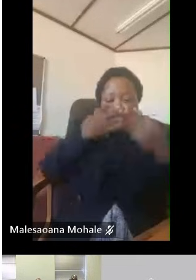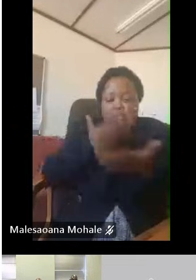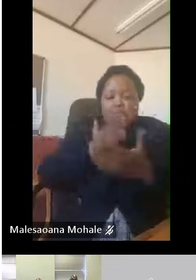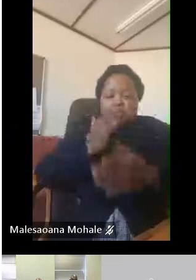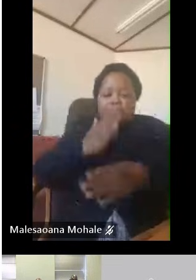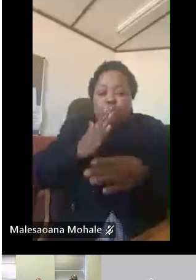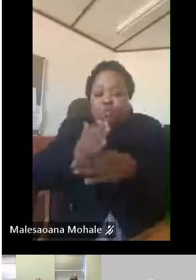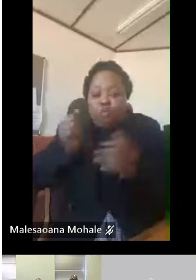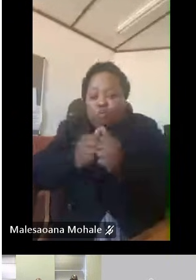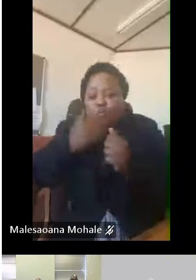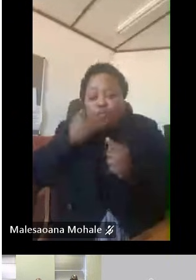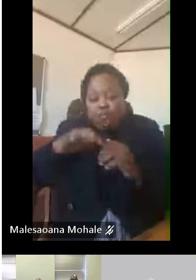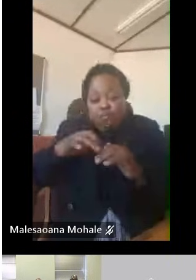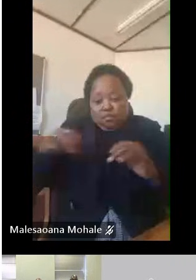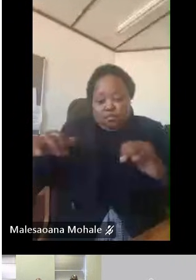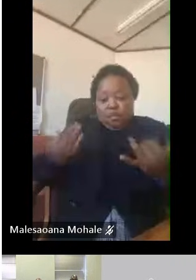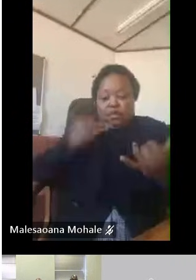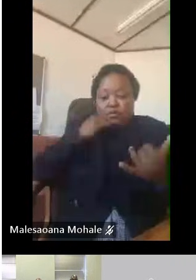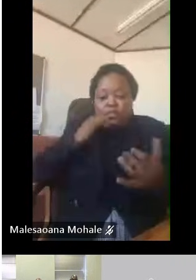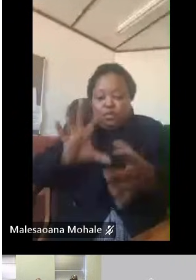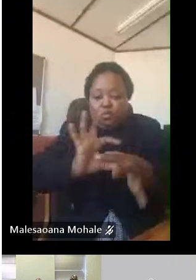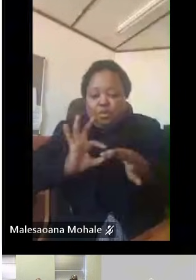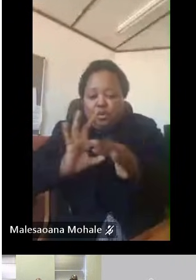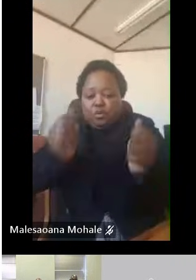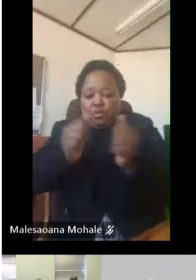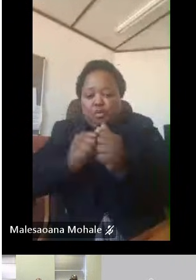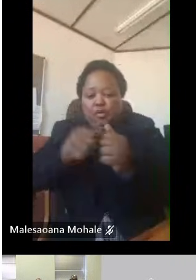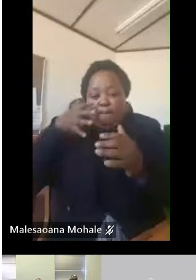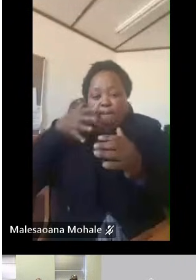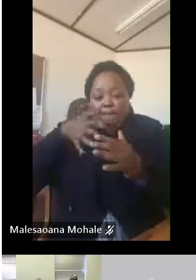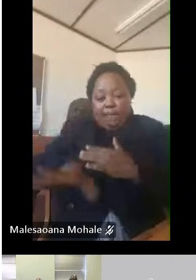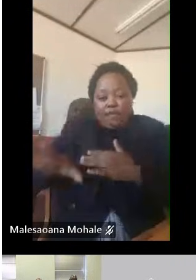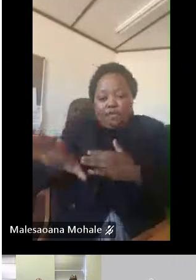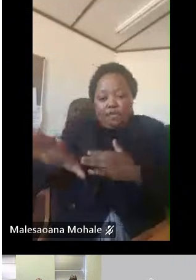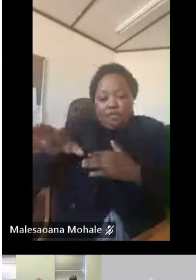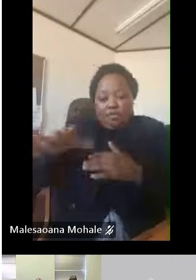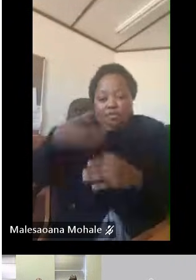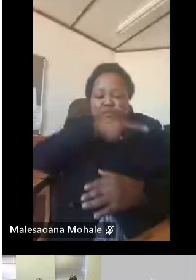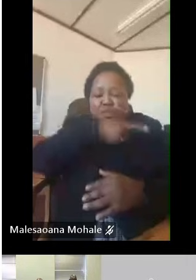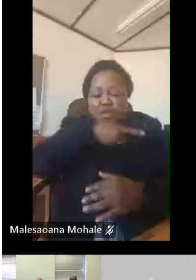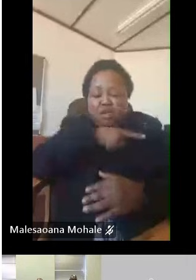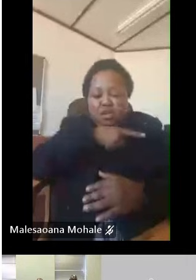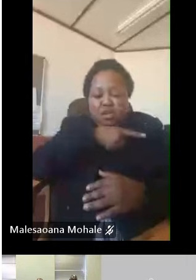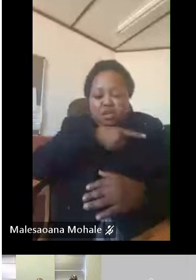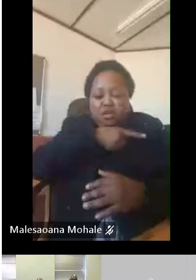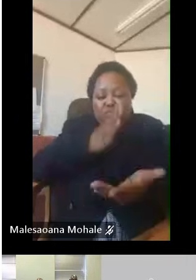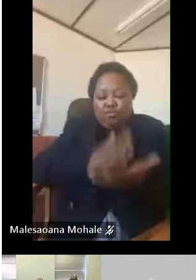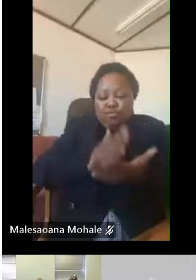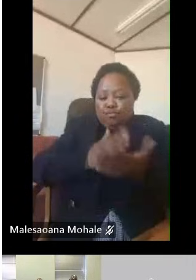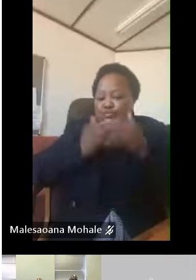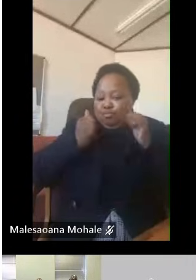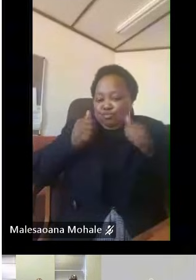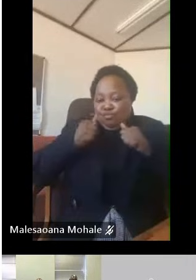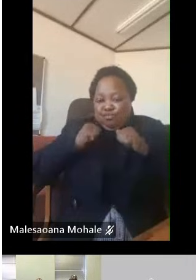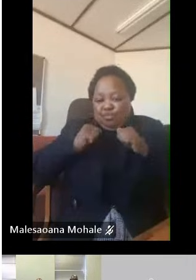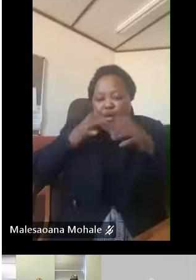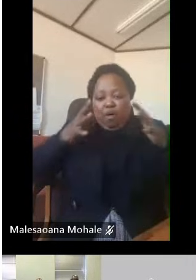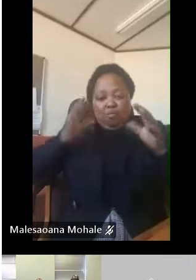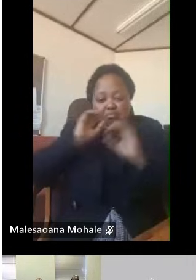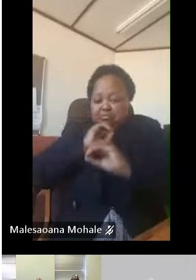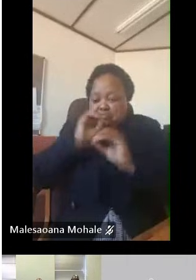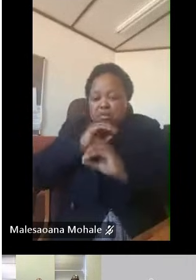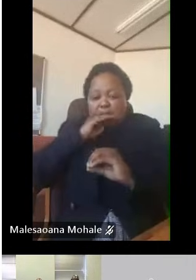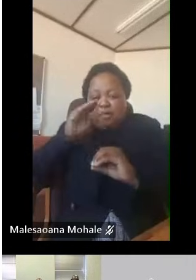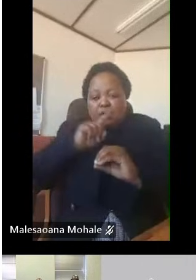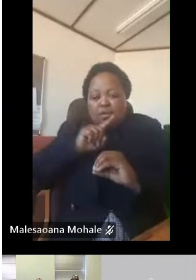that coordination with the Ministry of Gender is not quite as cohesive as it could be. So GBV continues to be framed as a